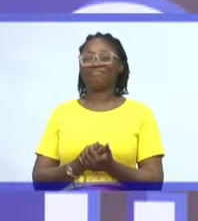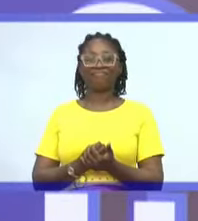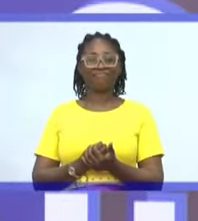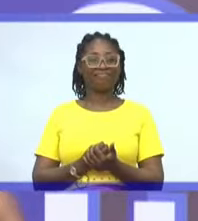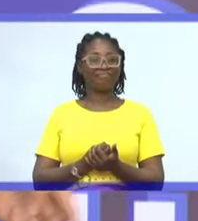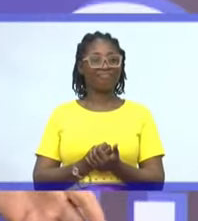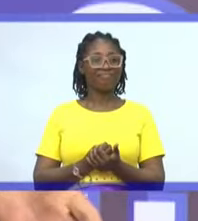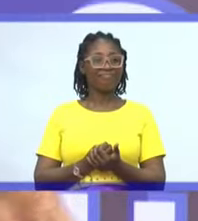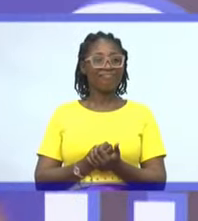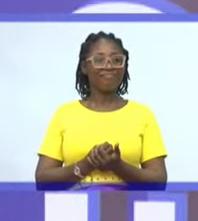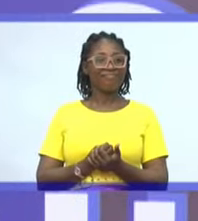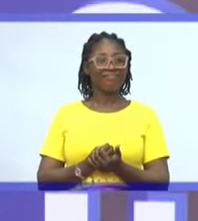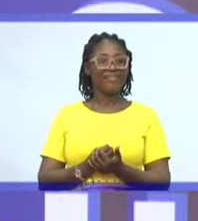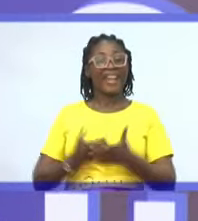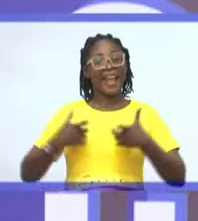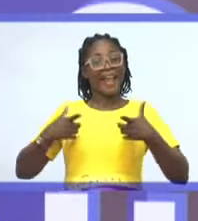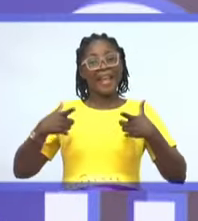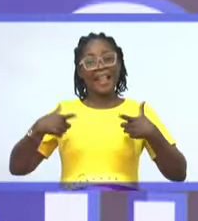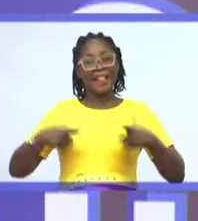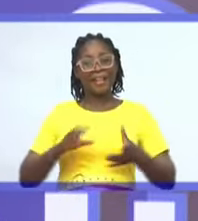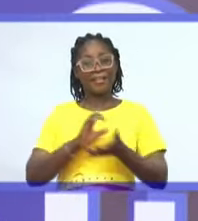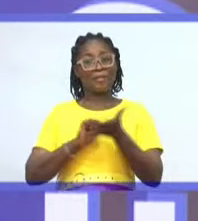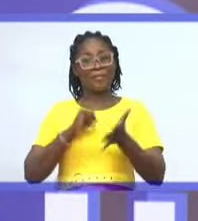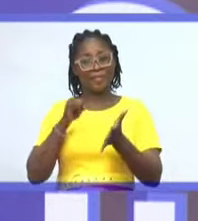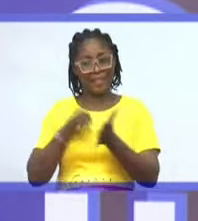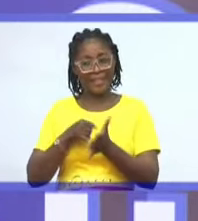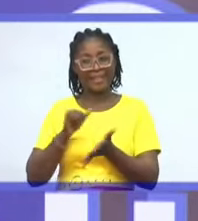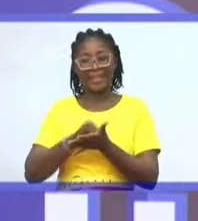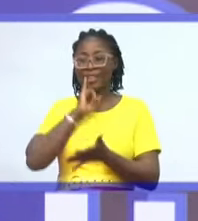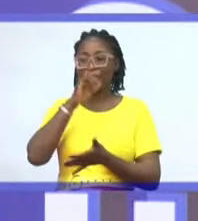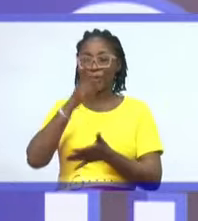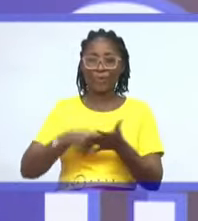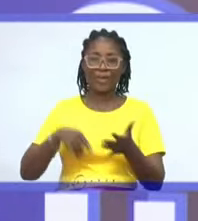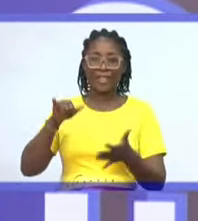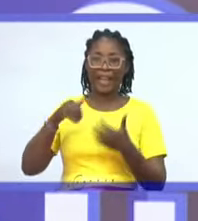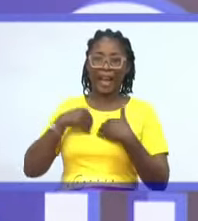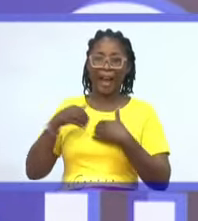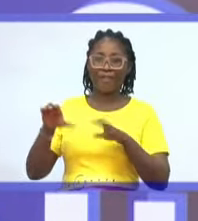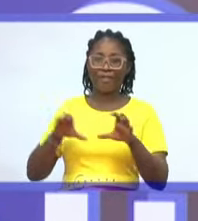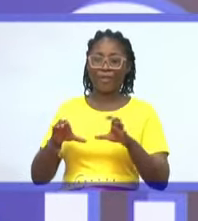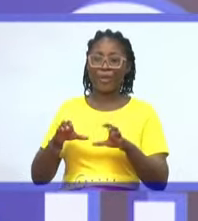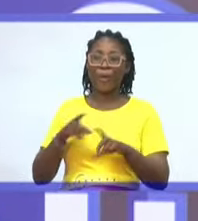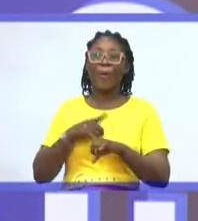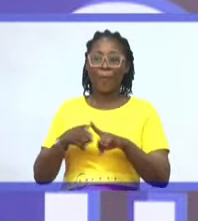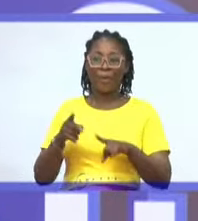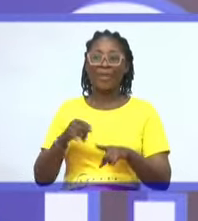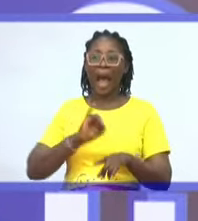it. That's what they've done. But I can assure you, it will go immediately.